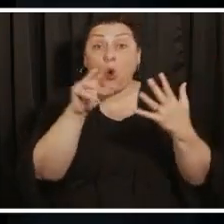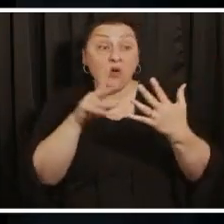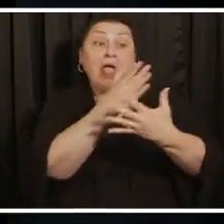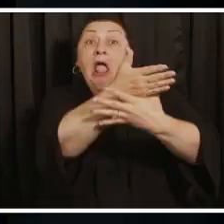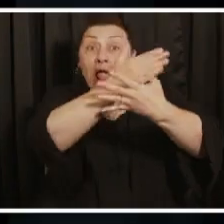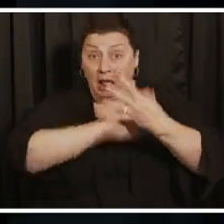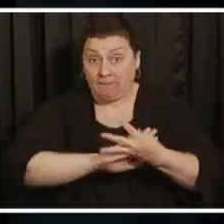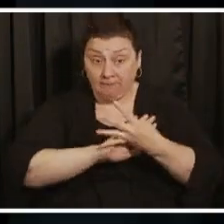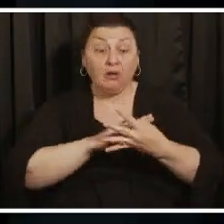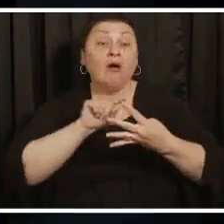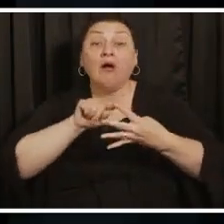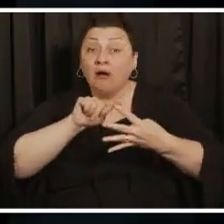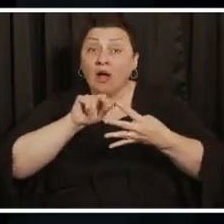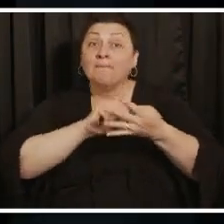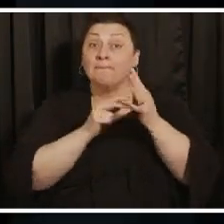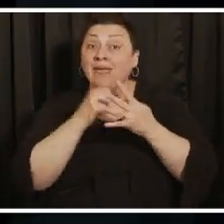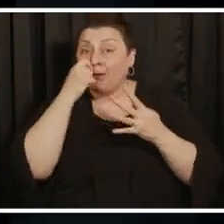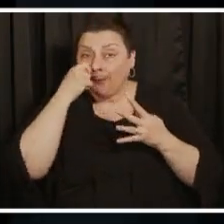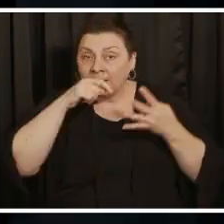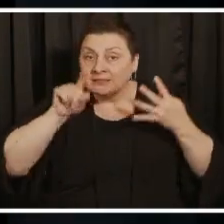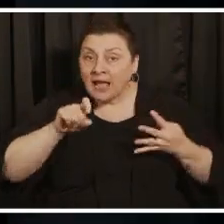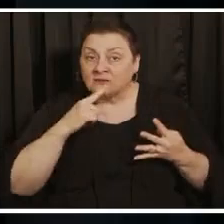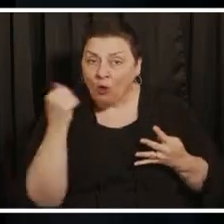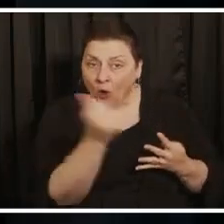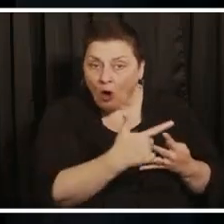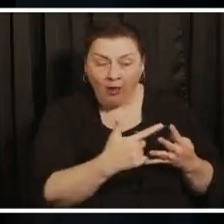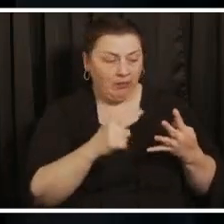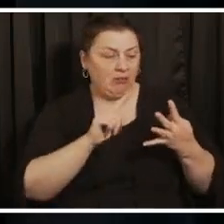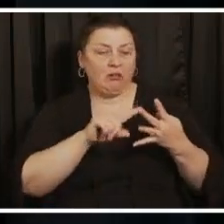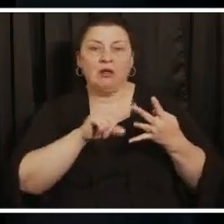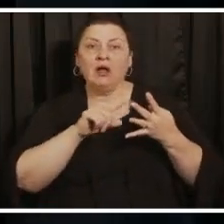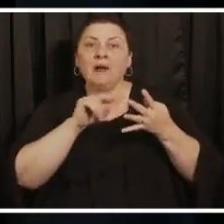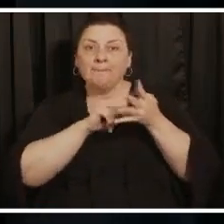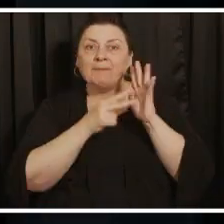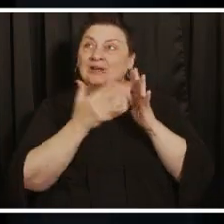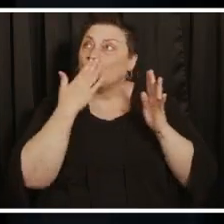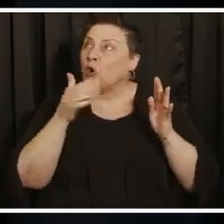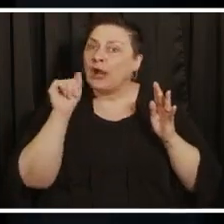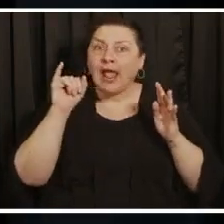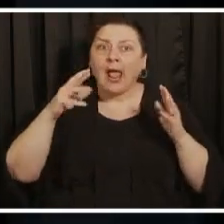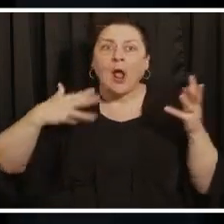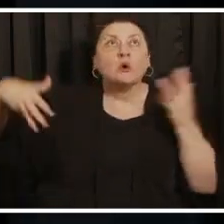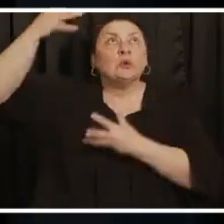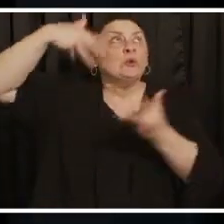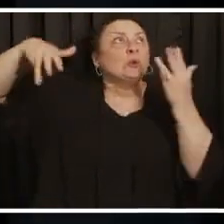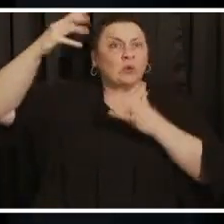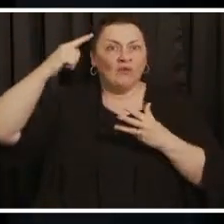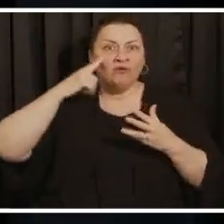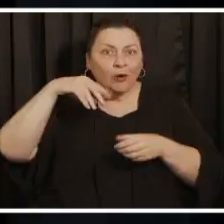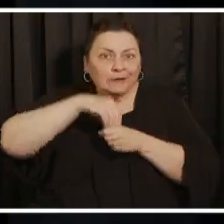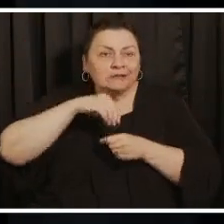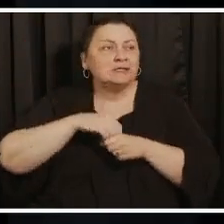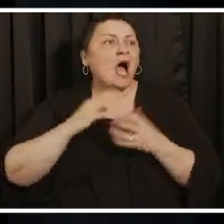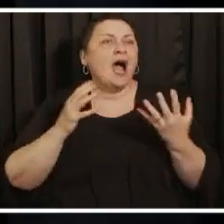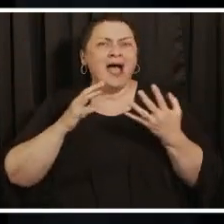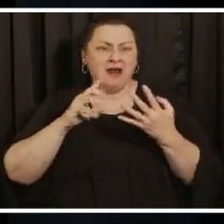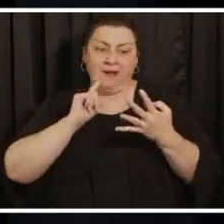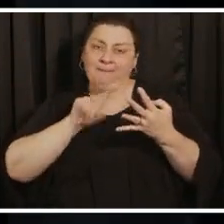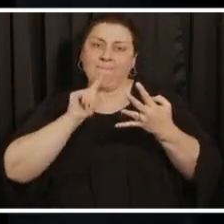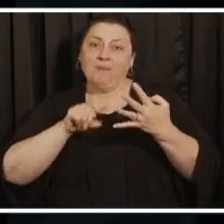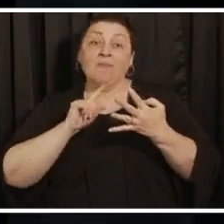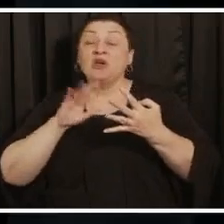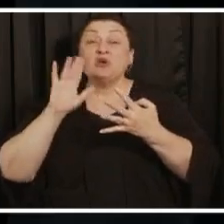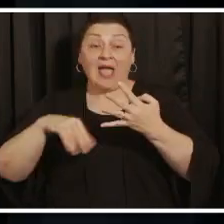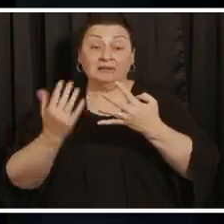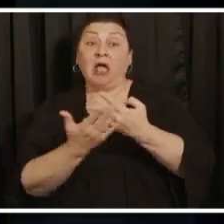I personally think that mask wearing is a simple, easy one that combines with others. Many districts are implementing it. It helps. But you can't just say you're doing